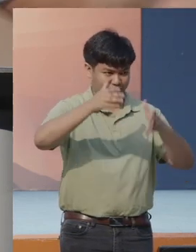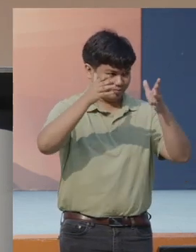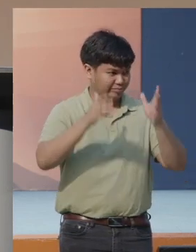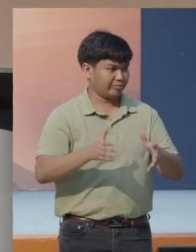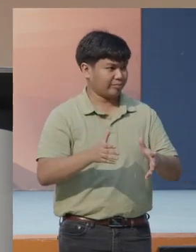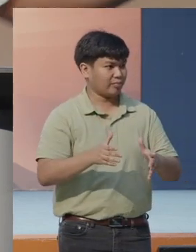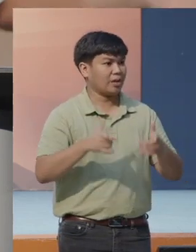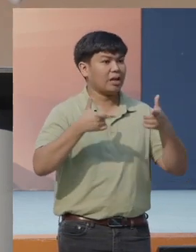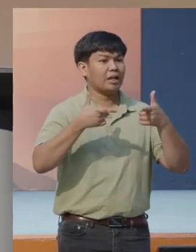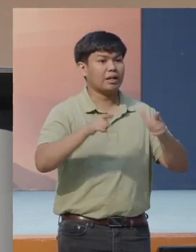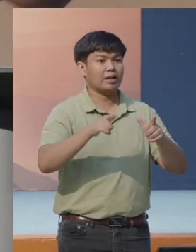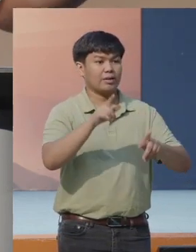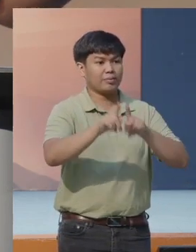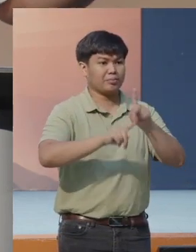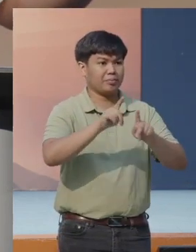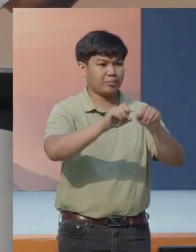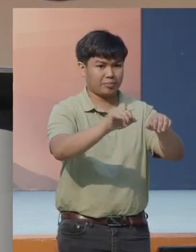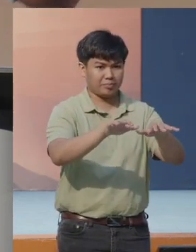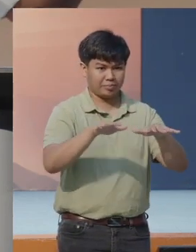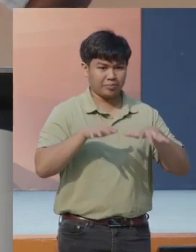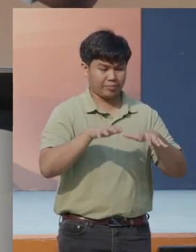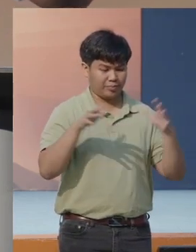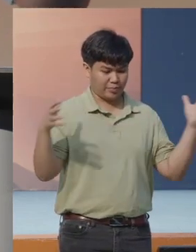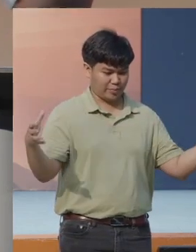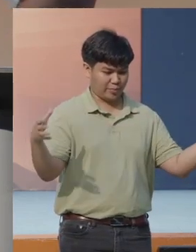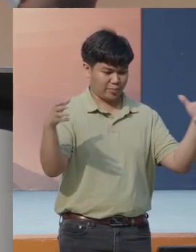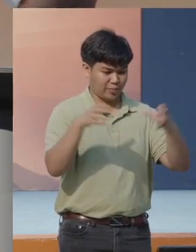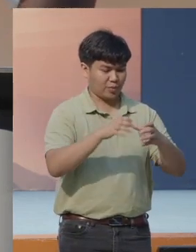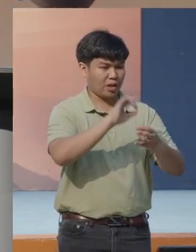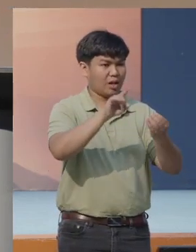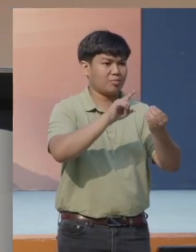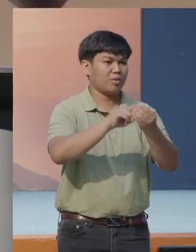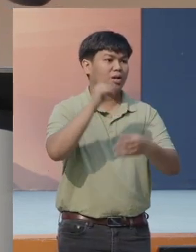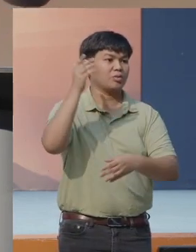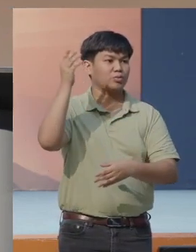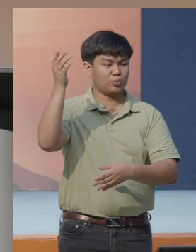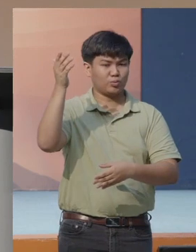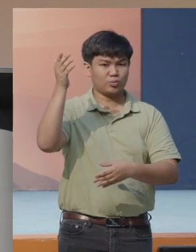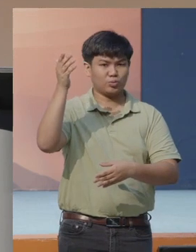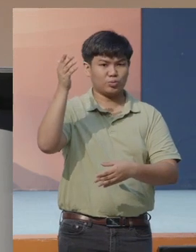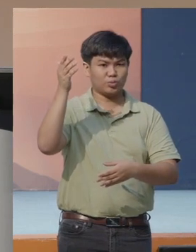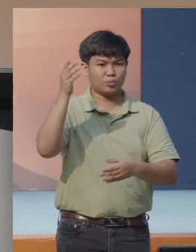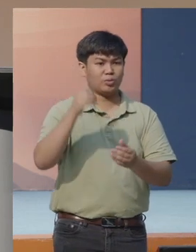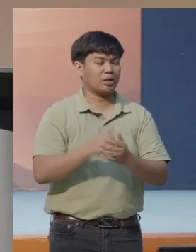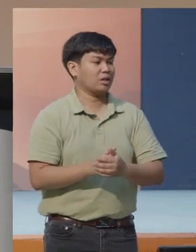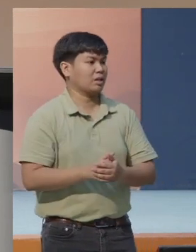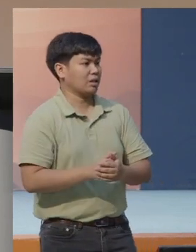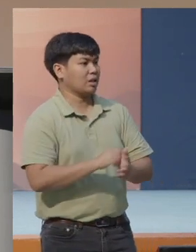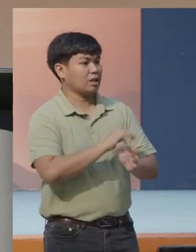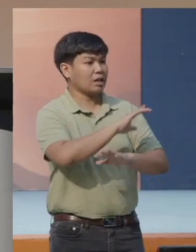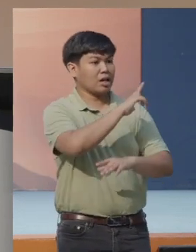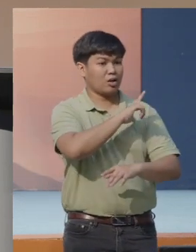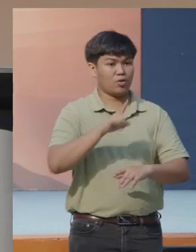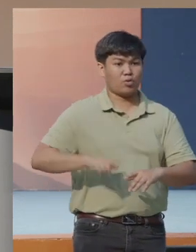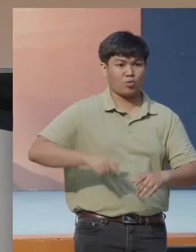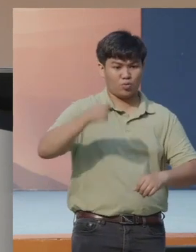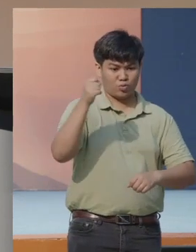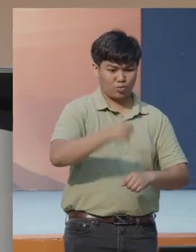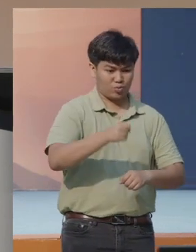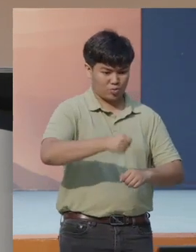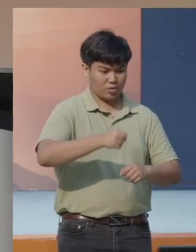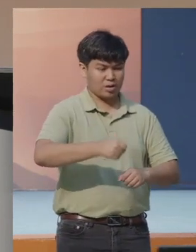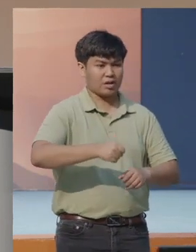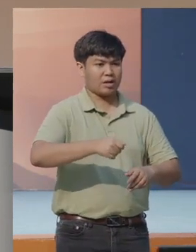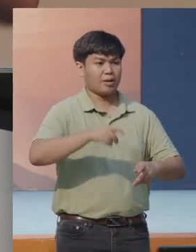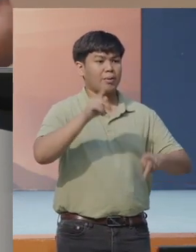the assembly of the peoples be gathered about you. Over it return on high. The Lord judges the